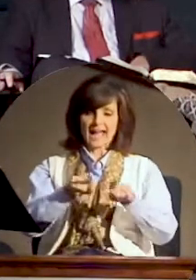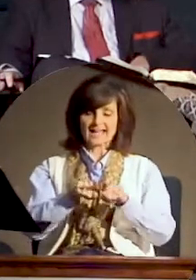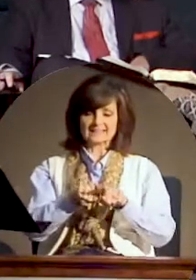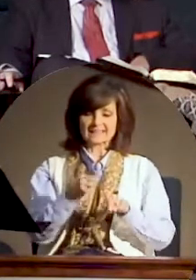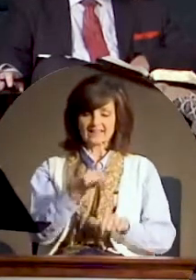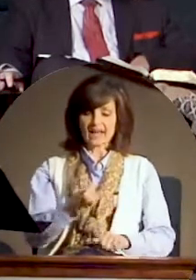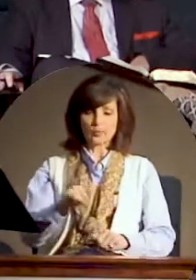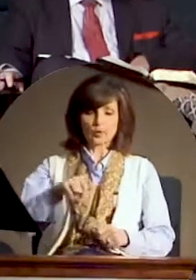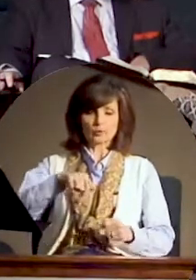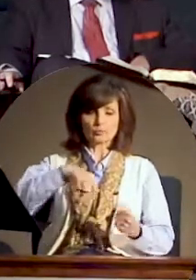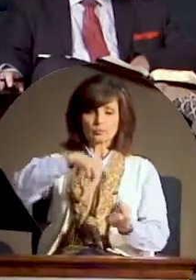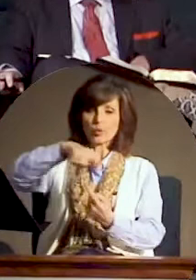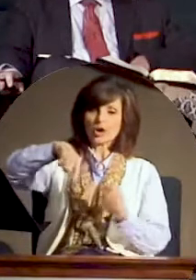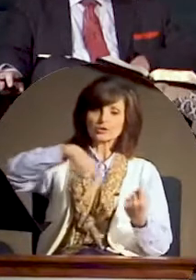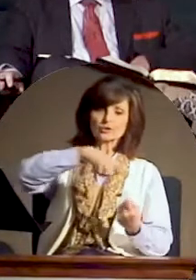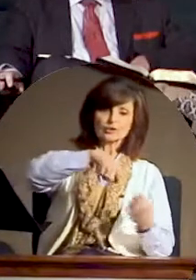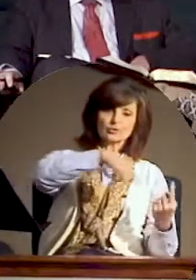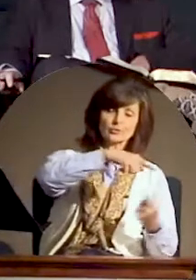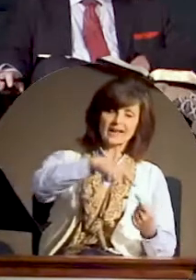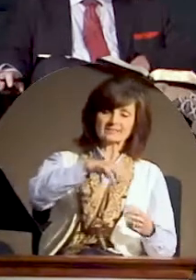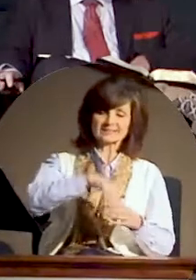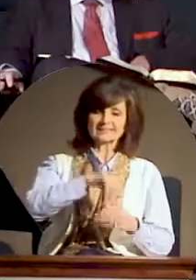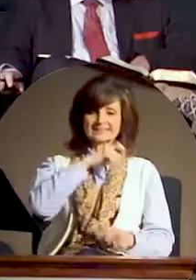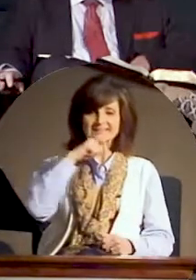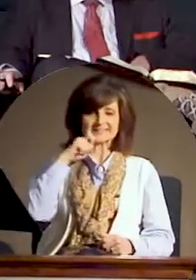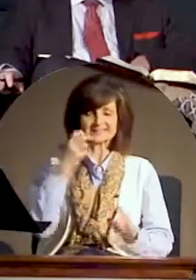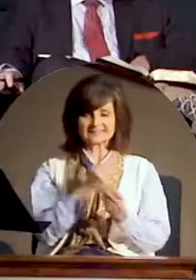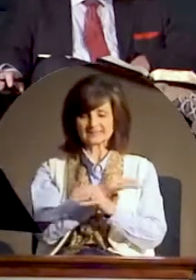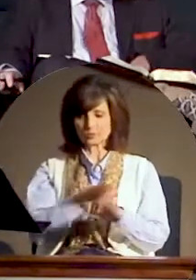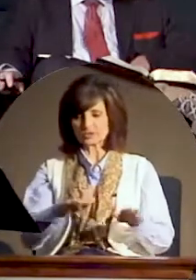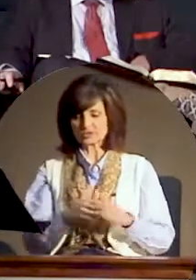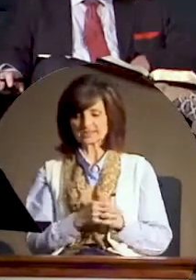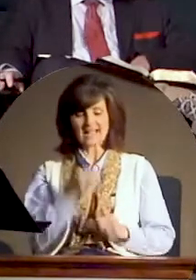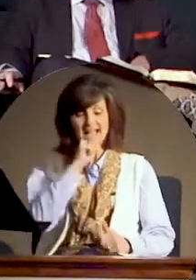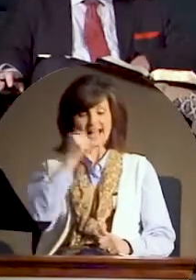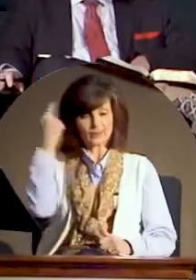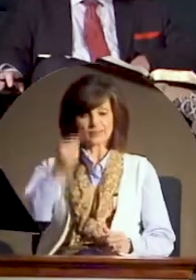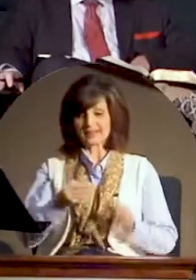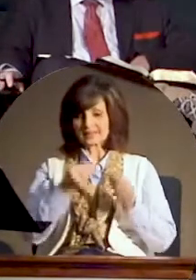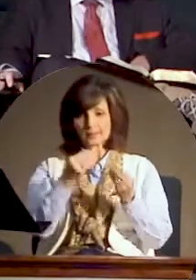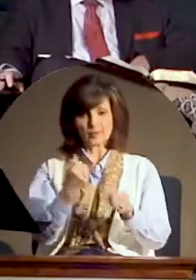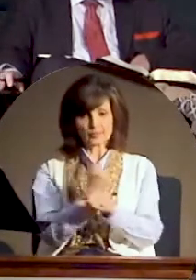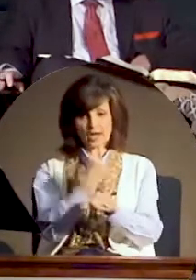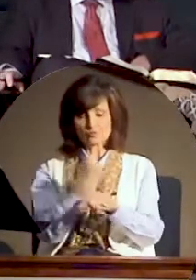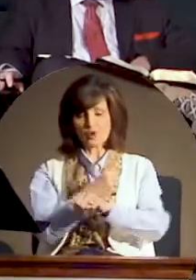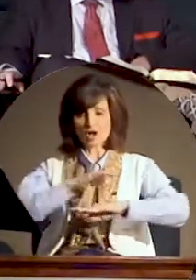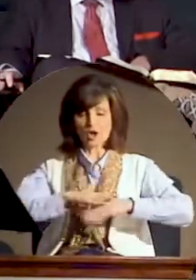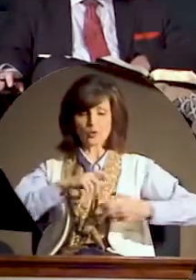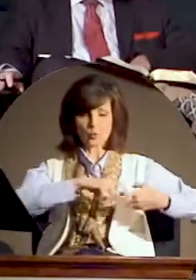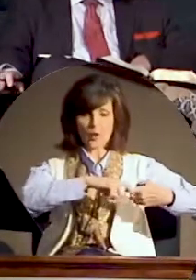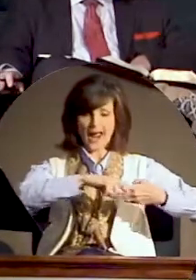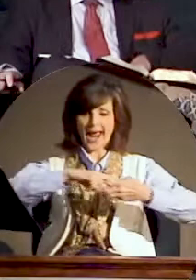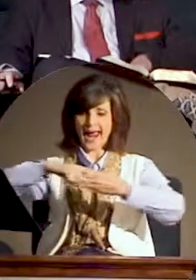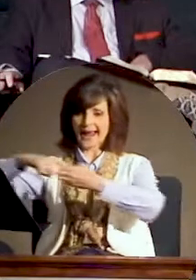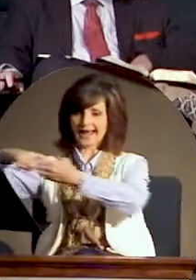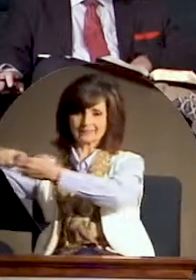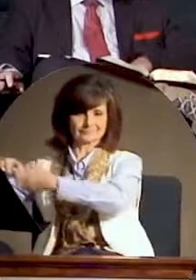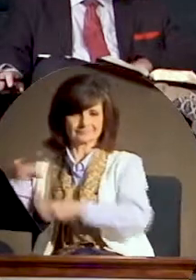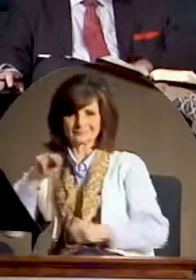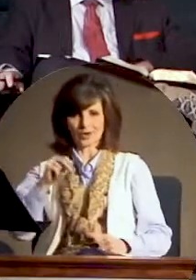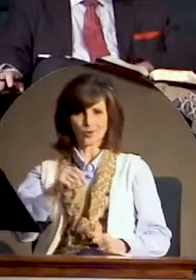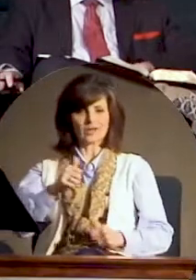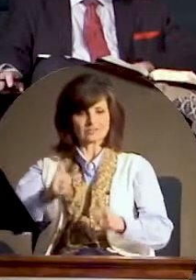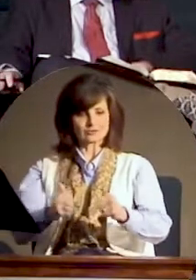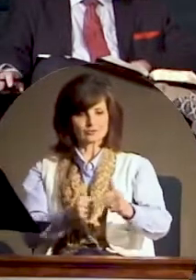that rock that just followed them along. I don't think they put that rock on a wagon and just rolled it through the wilderness. I think that rock just